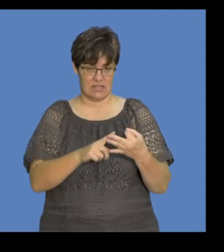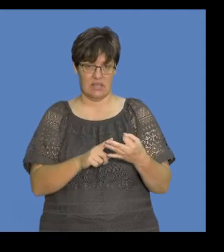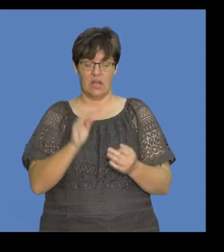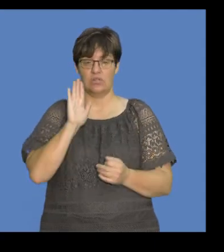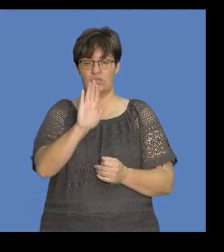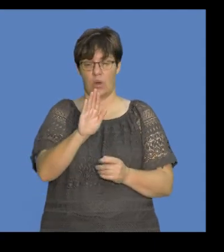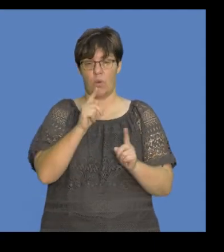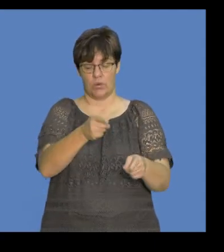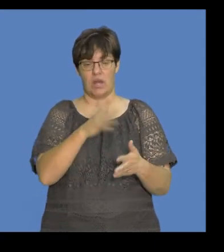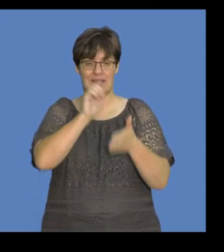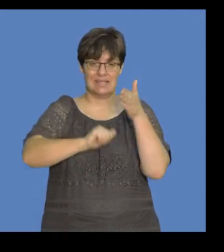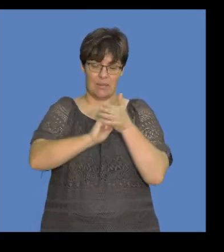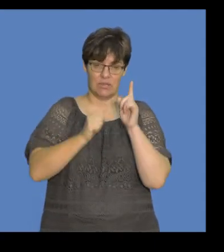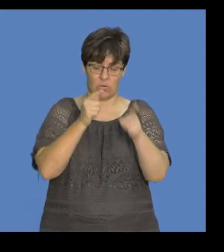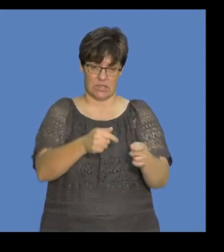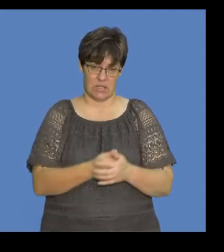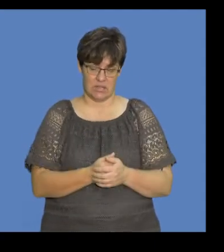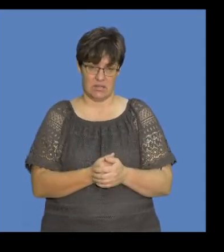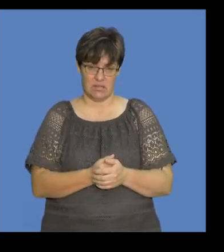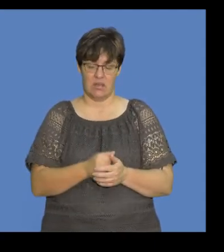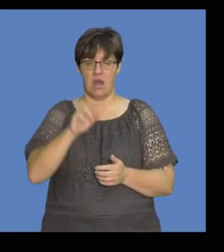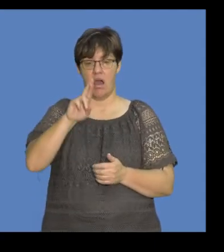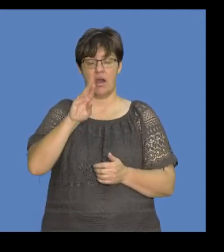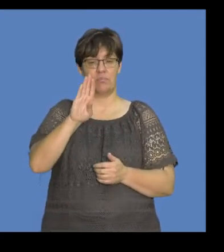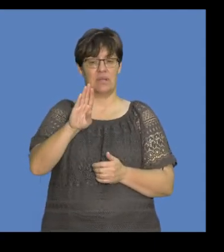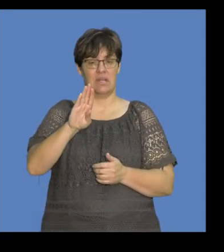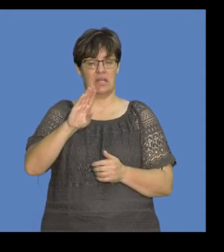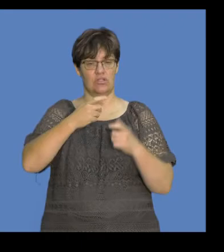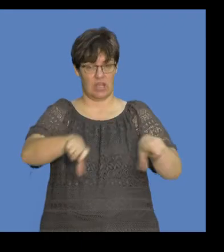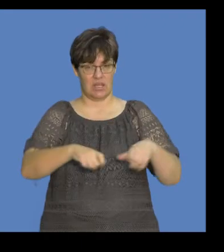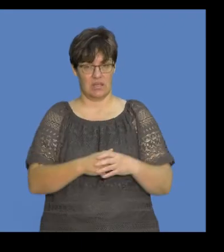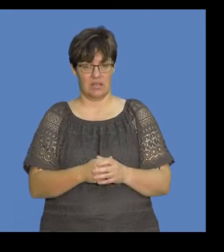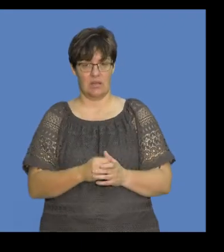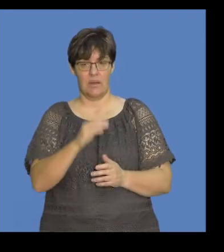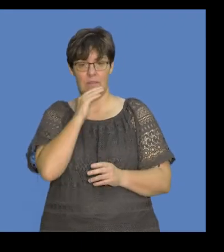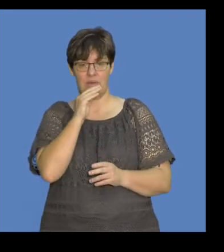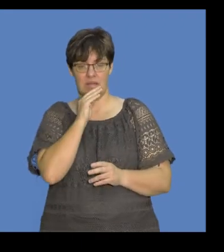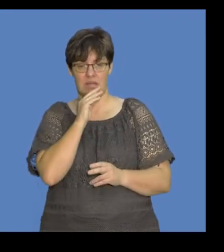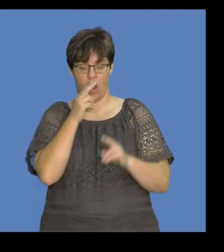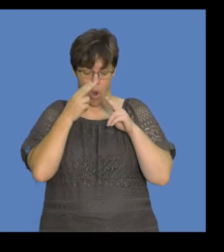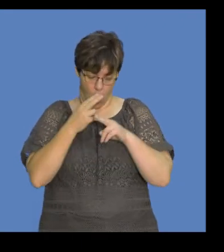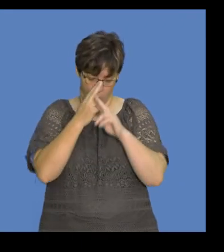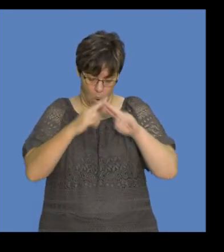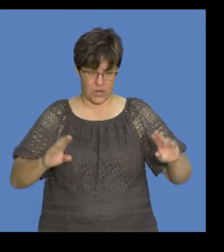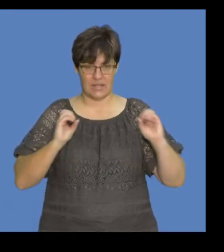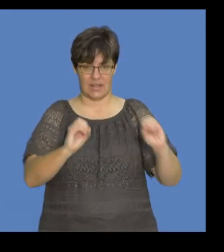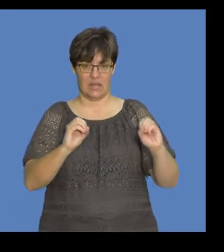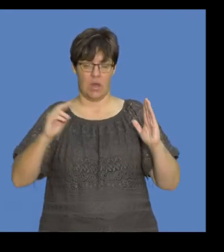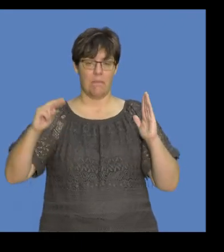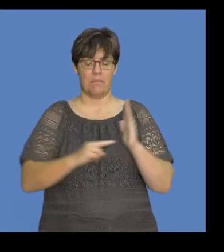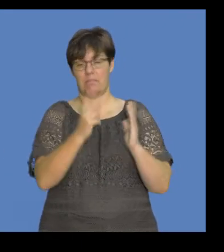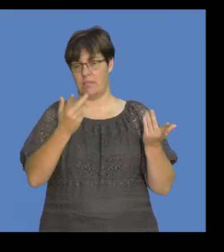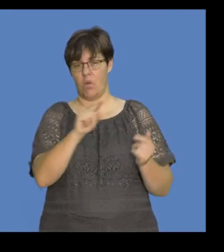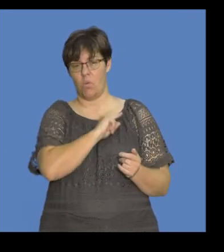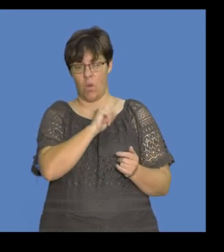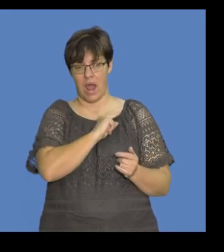stop orders or debit orders, RD check. What is an RD check? A dishonored check. A check that was dishonored